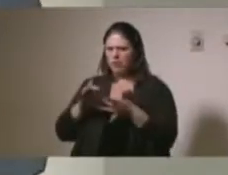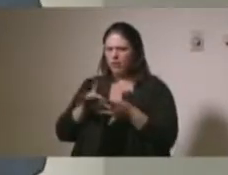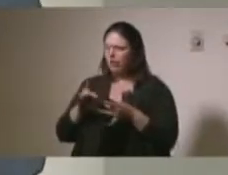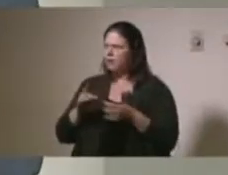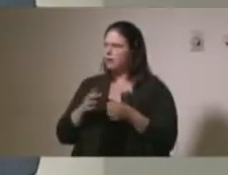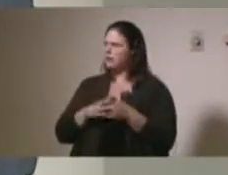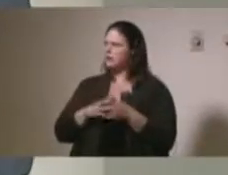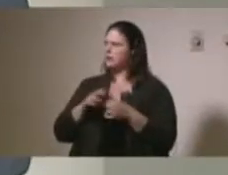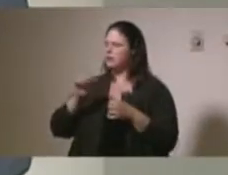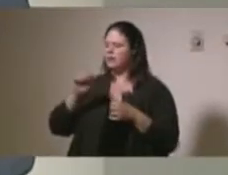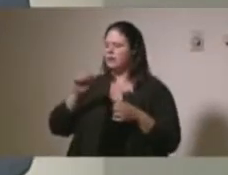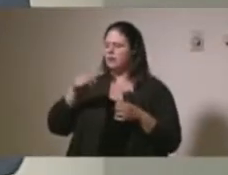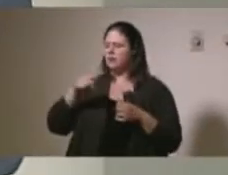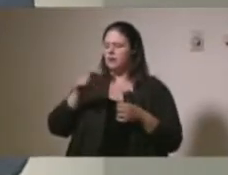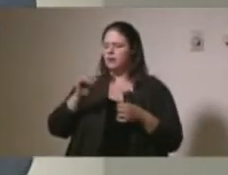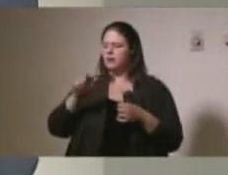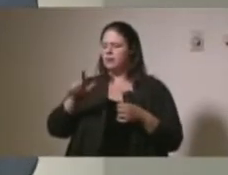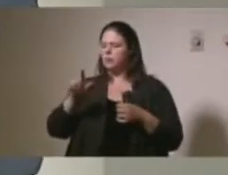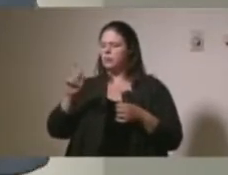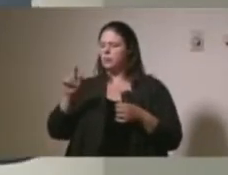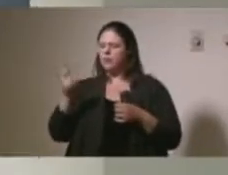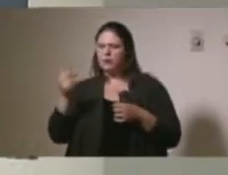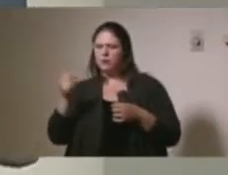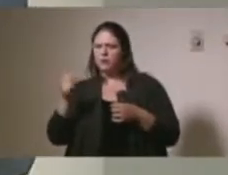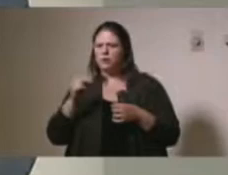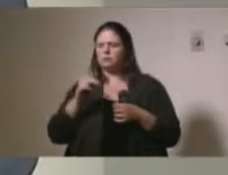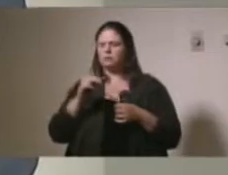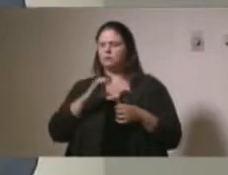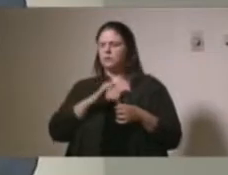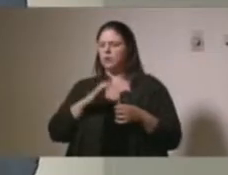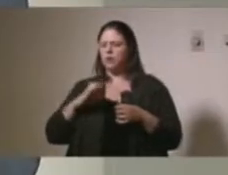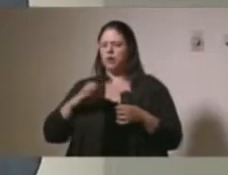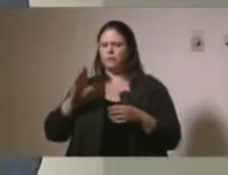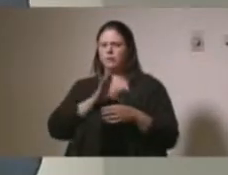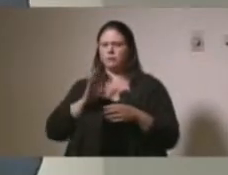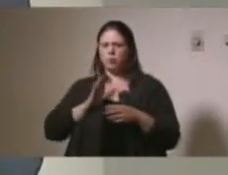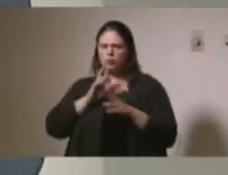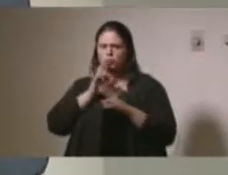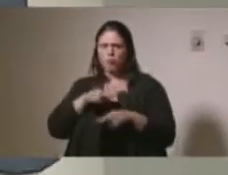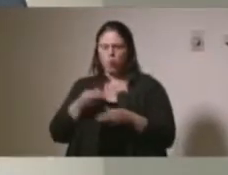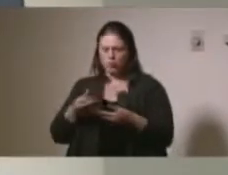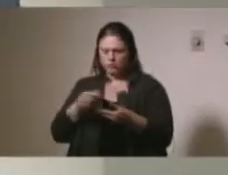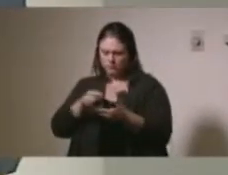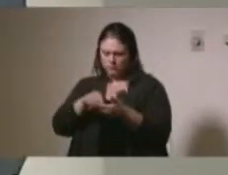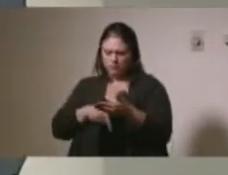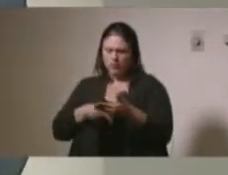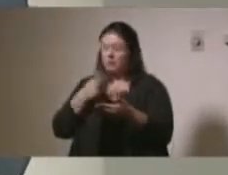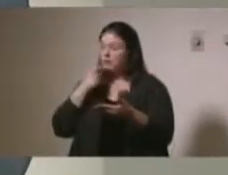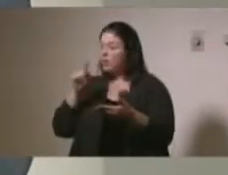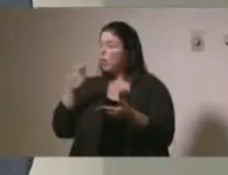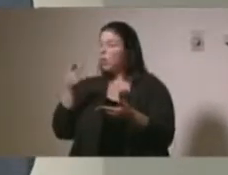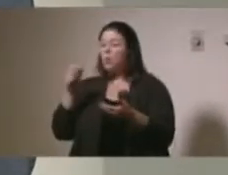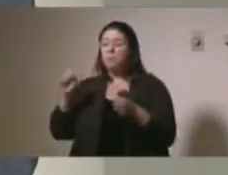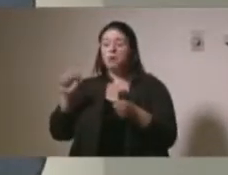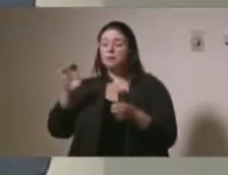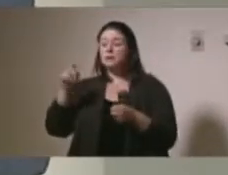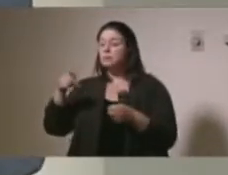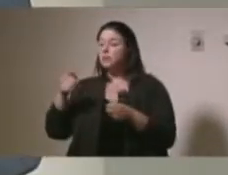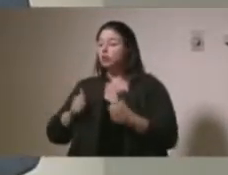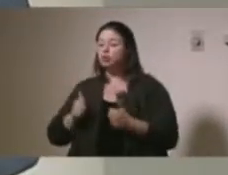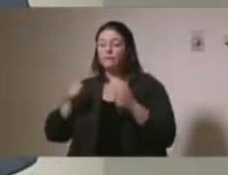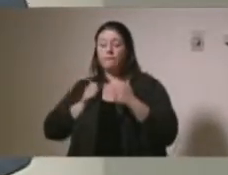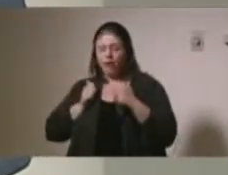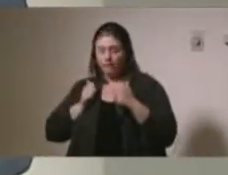April 2013 Conference Board report saying that the only possibility for Canada Post to survive is by